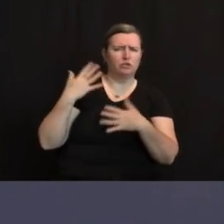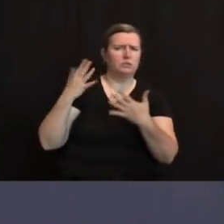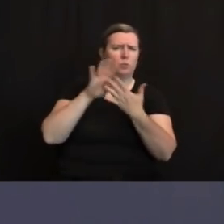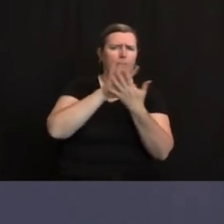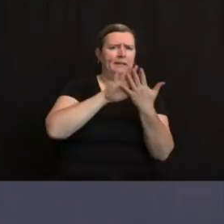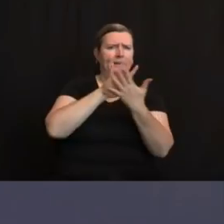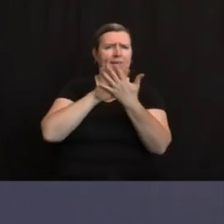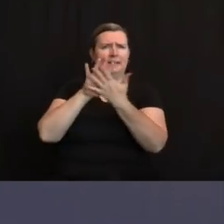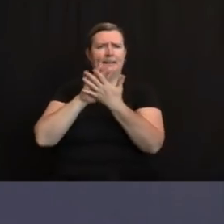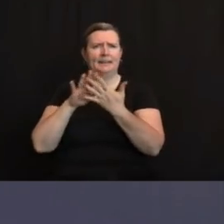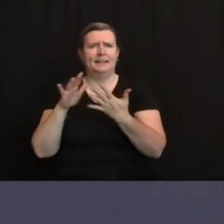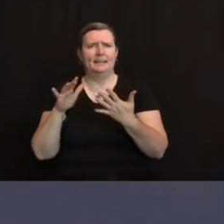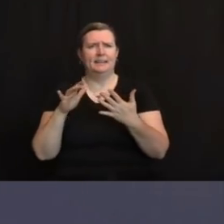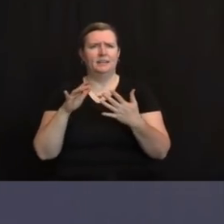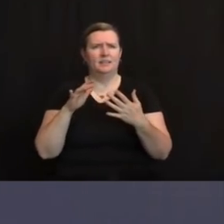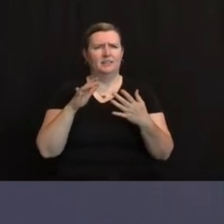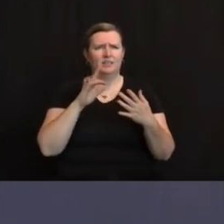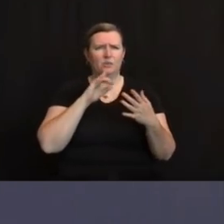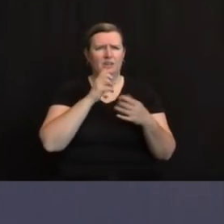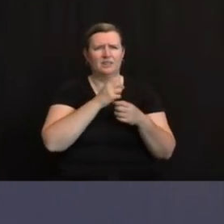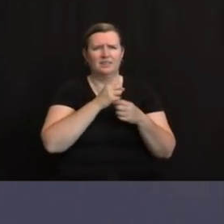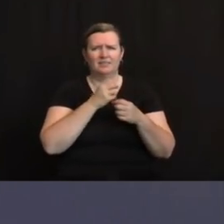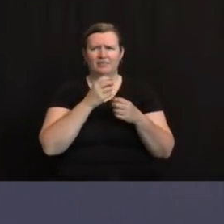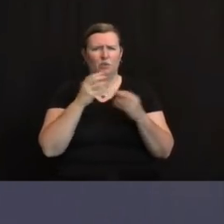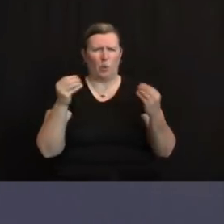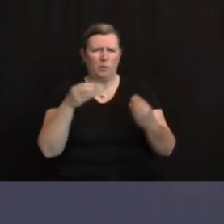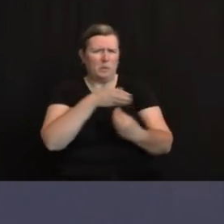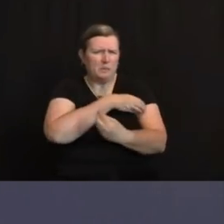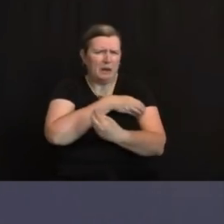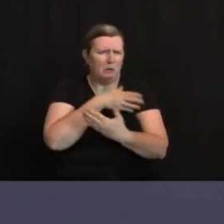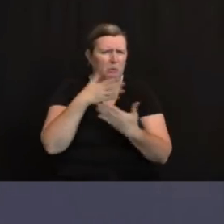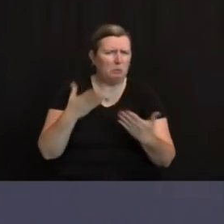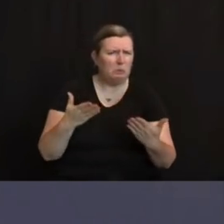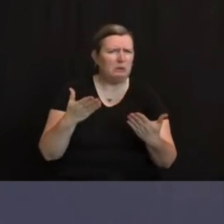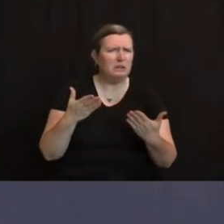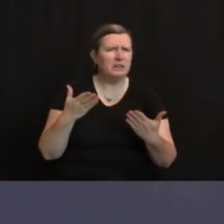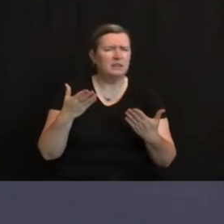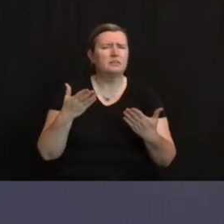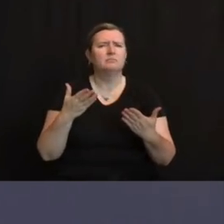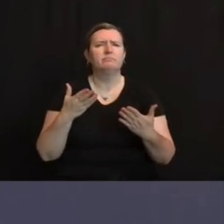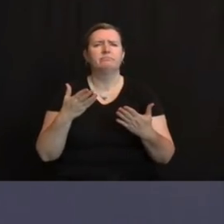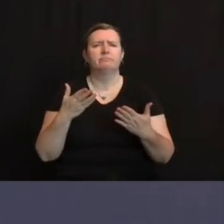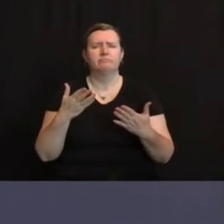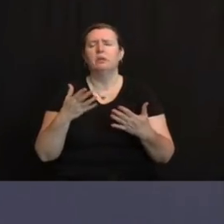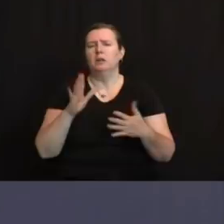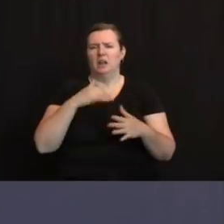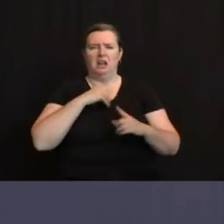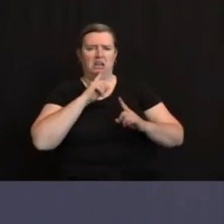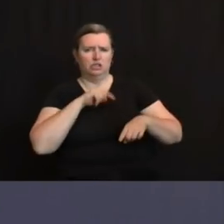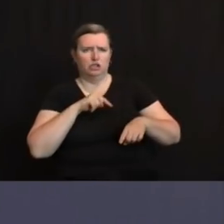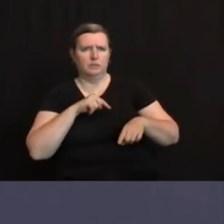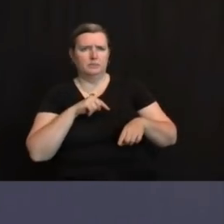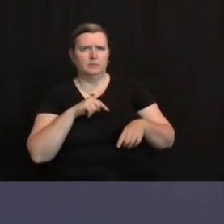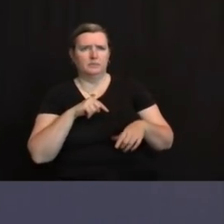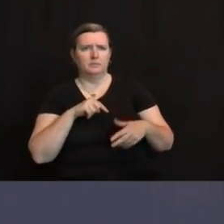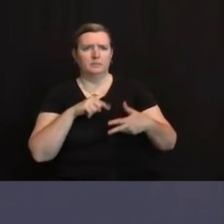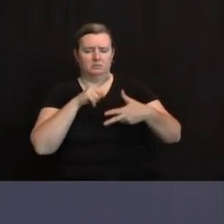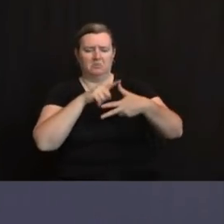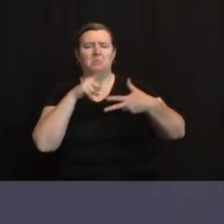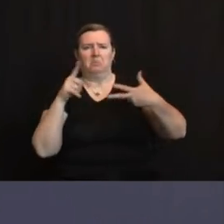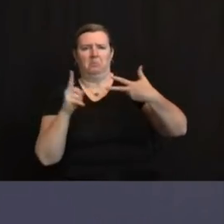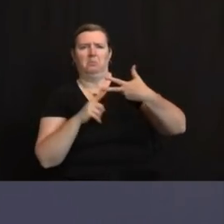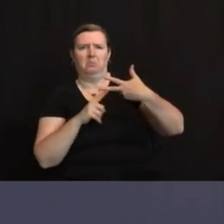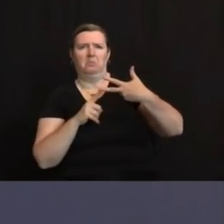quarantine has given these statements. Let me address the first and third, although I don't have much to say on the